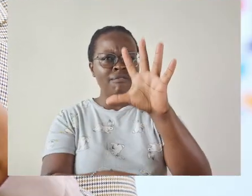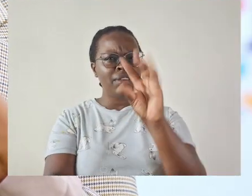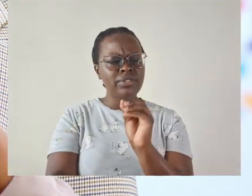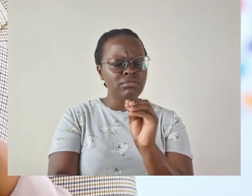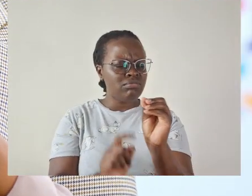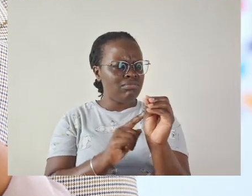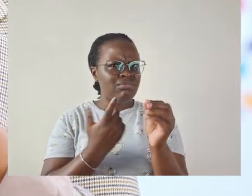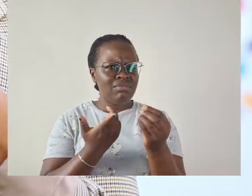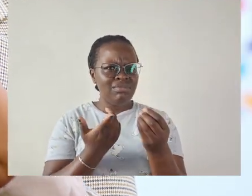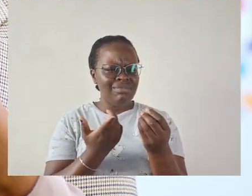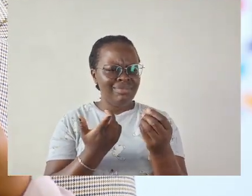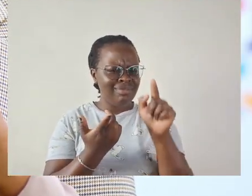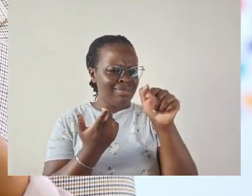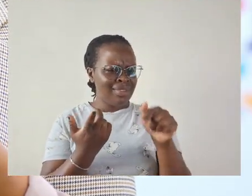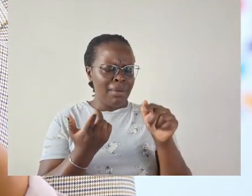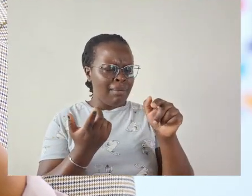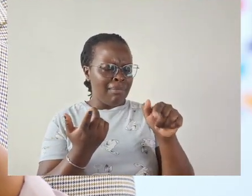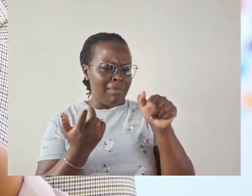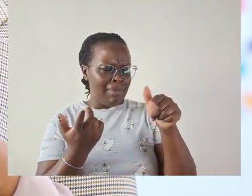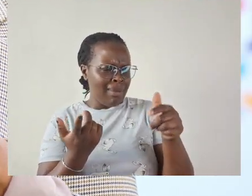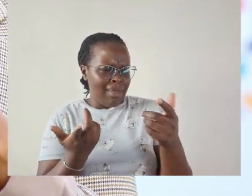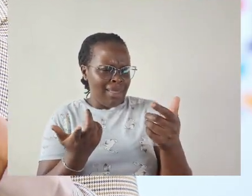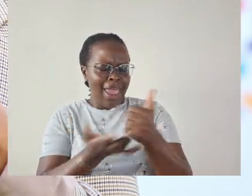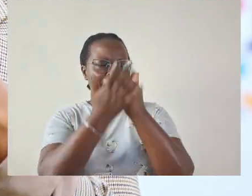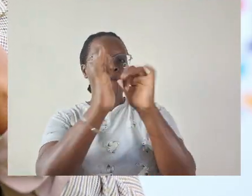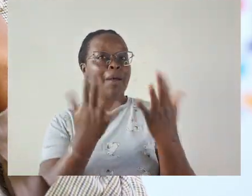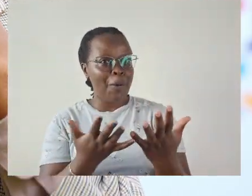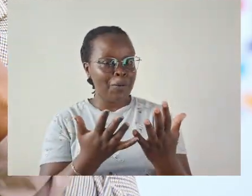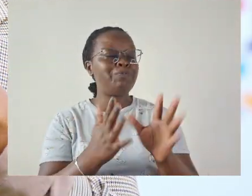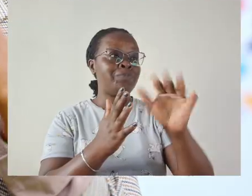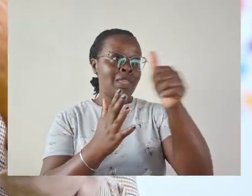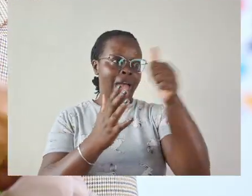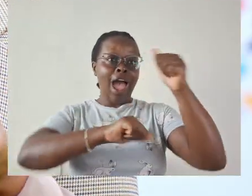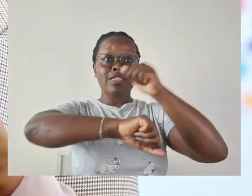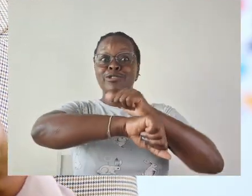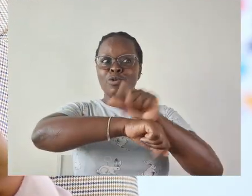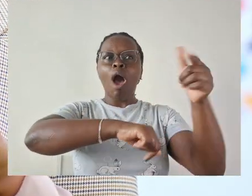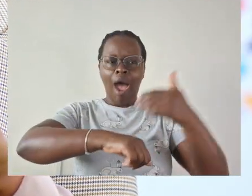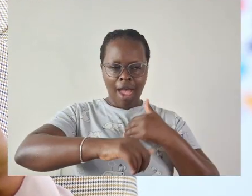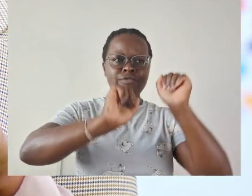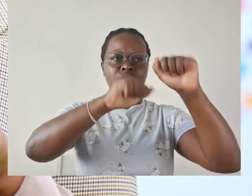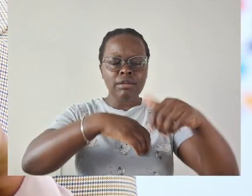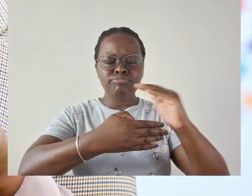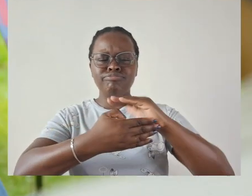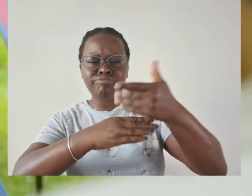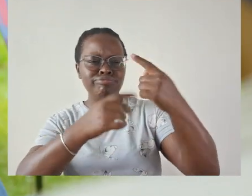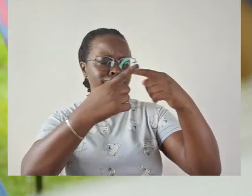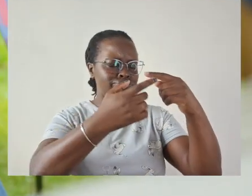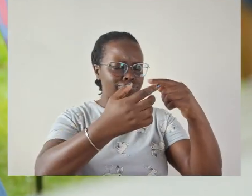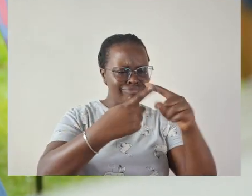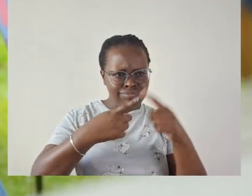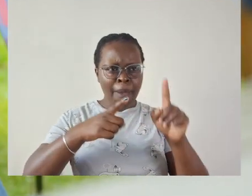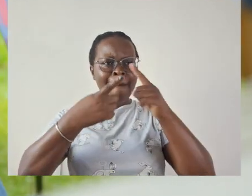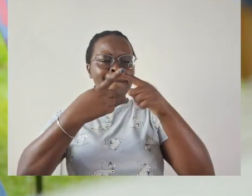simple electricity. Schools don't have electricity. And then if you're going to upgrade that, internet access.